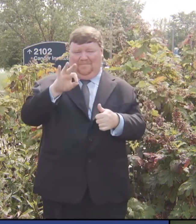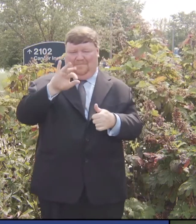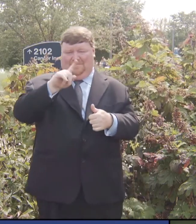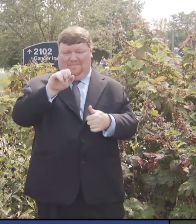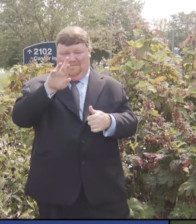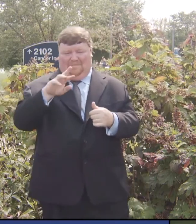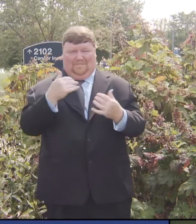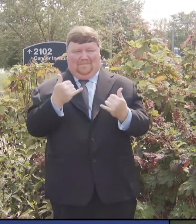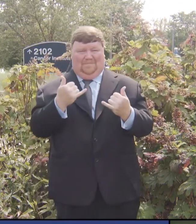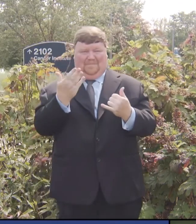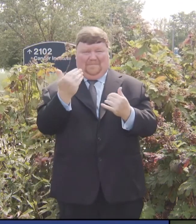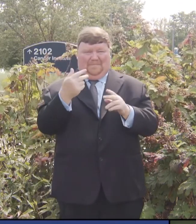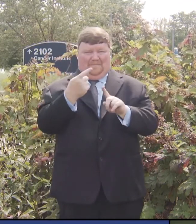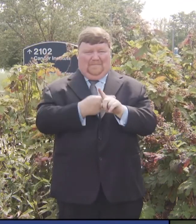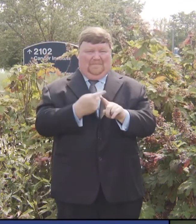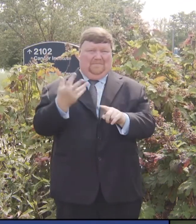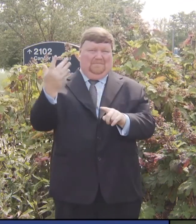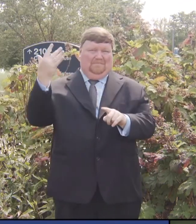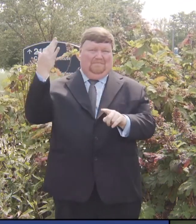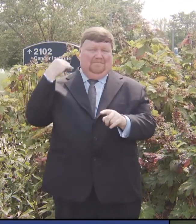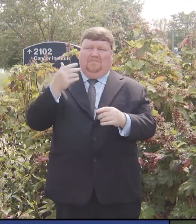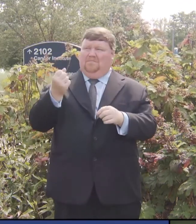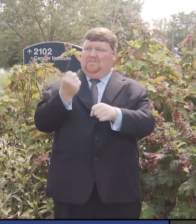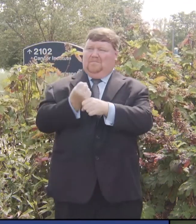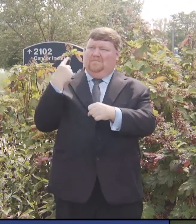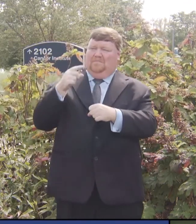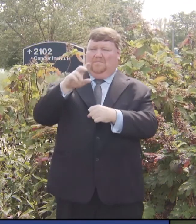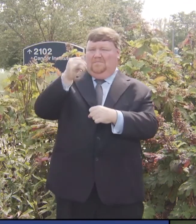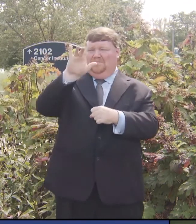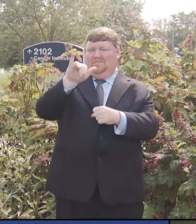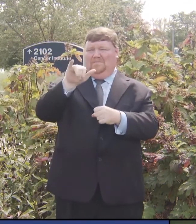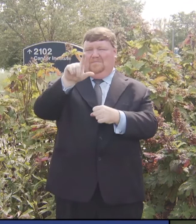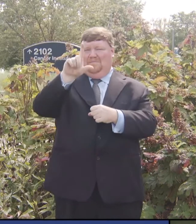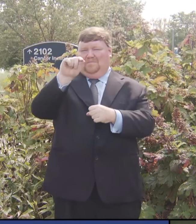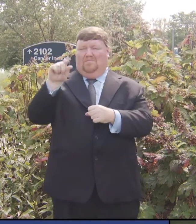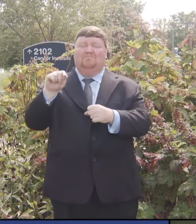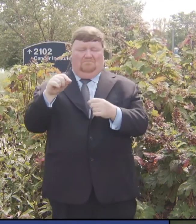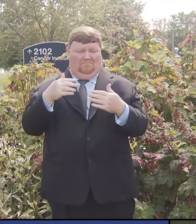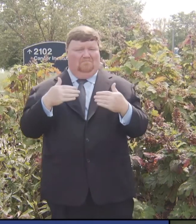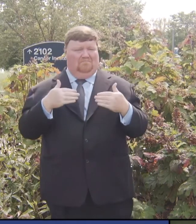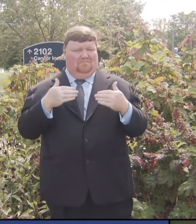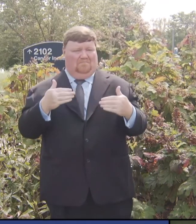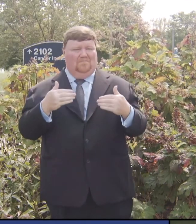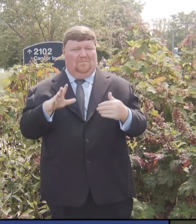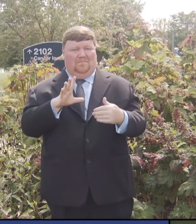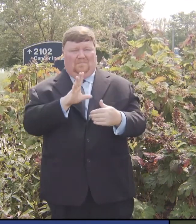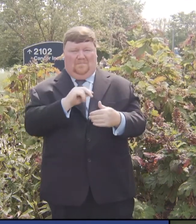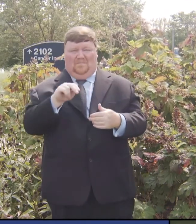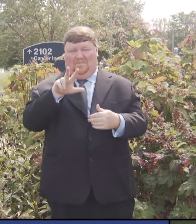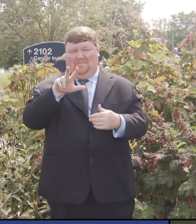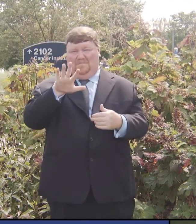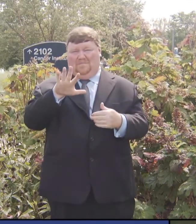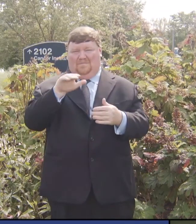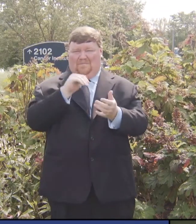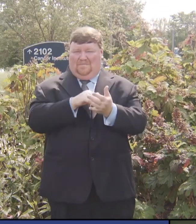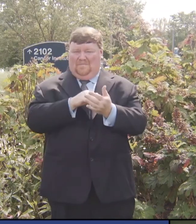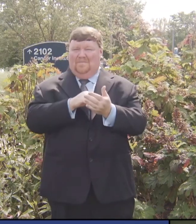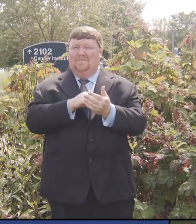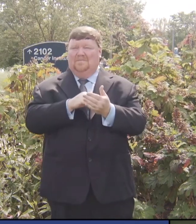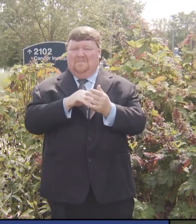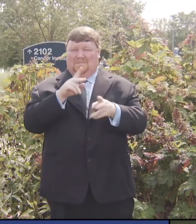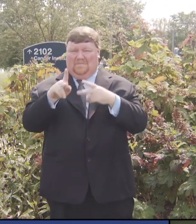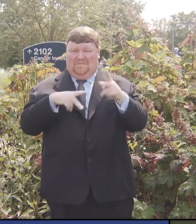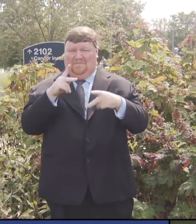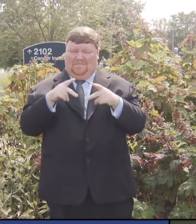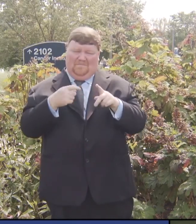over 15 months old now when you think about past July of 2020 and moving forward. And those patients, 35,000, 40,000 patients